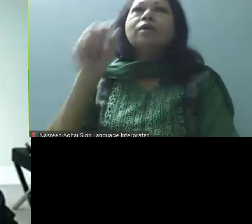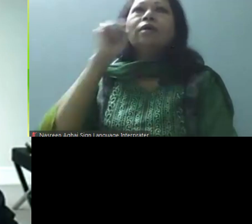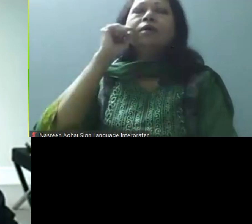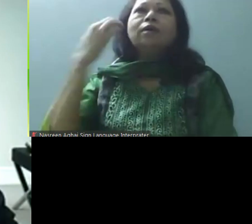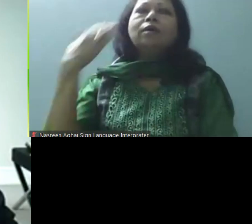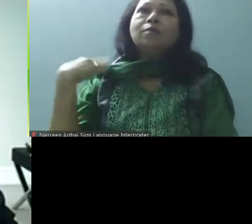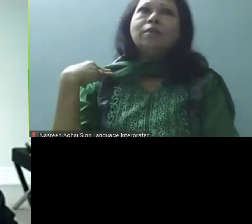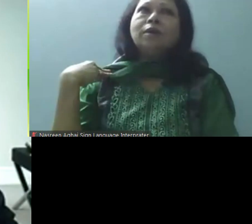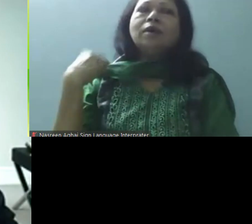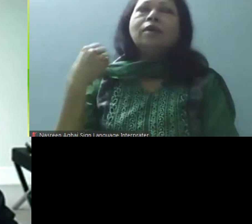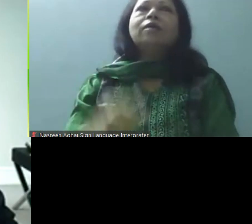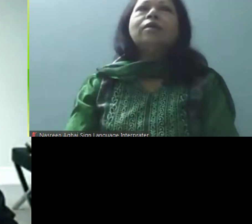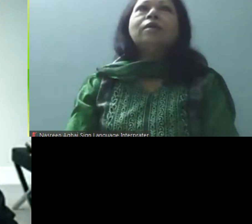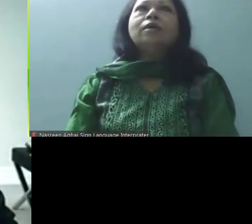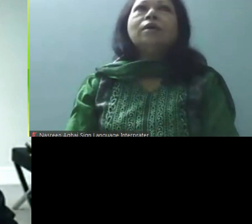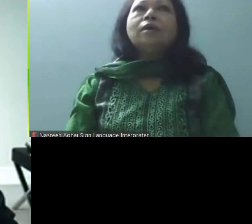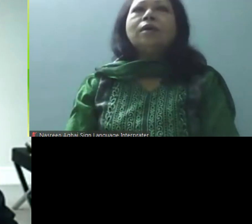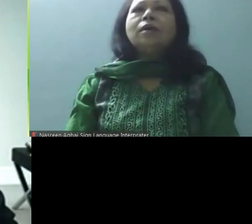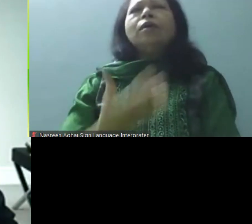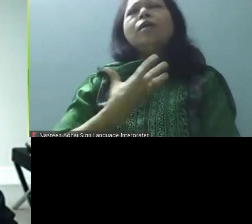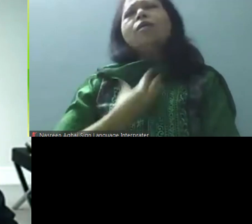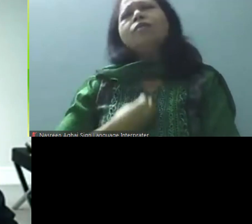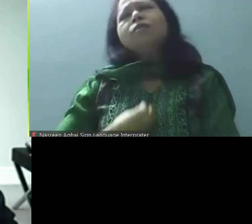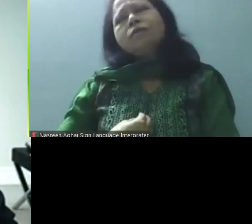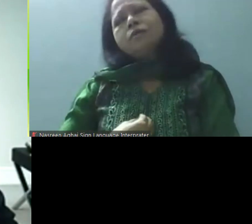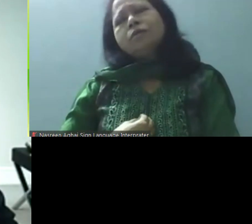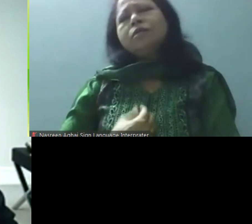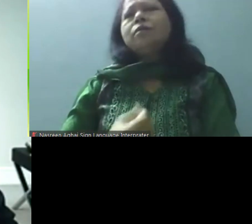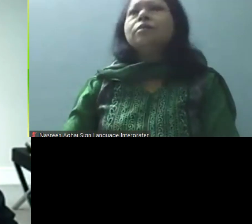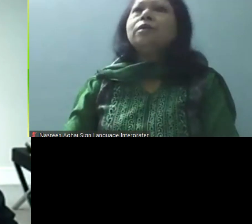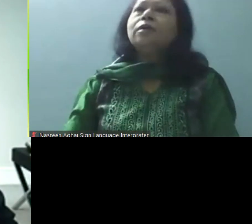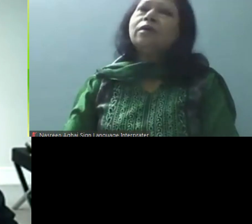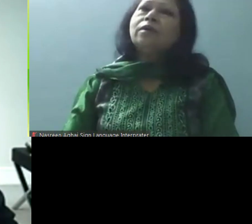was very depressed before we could